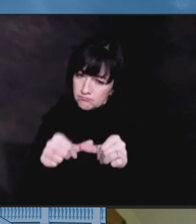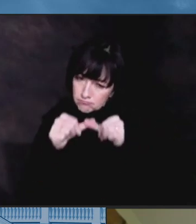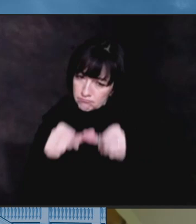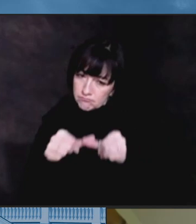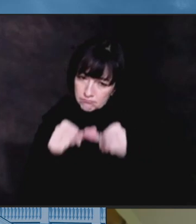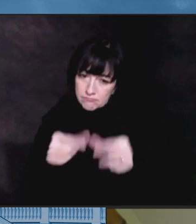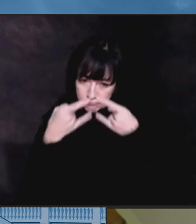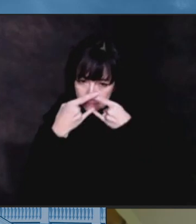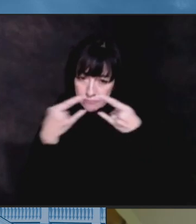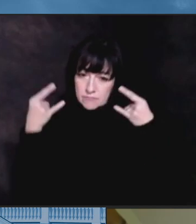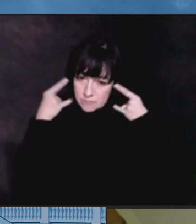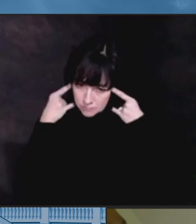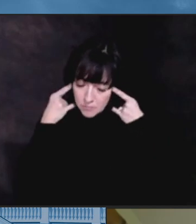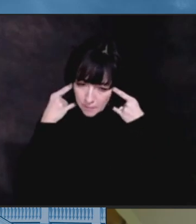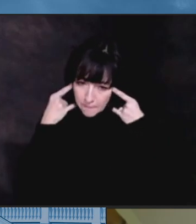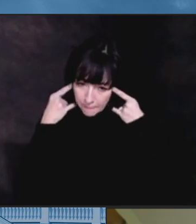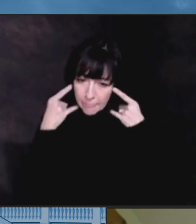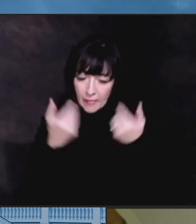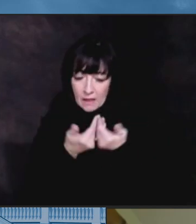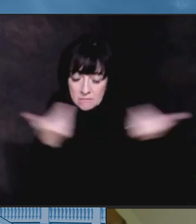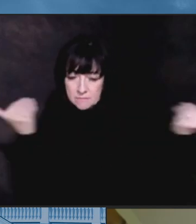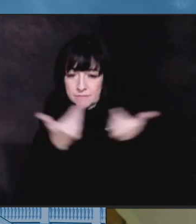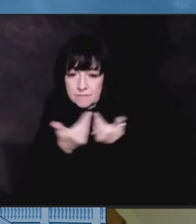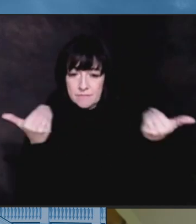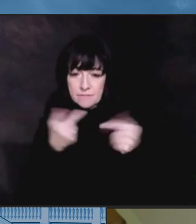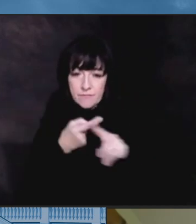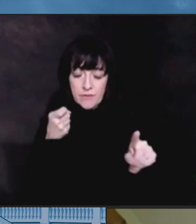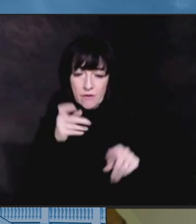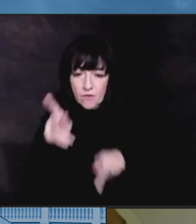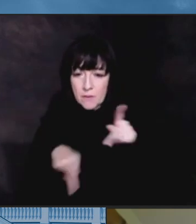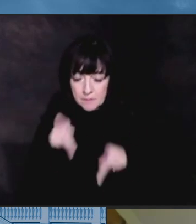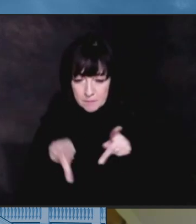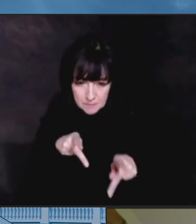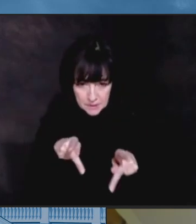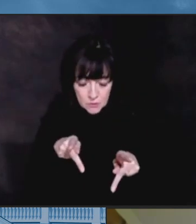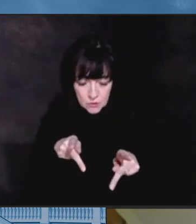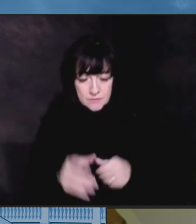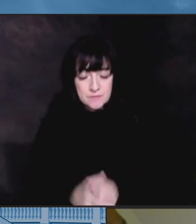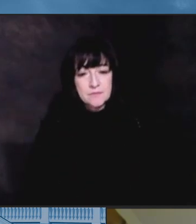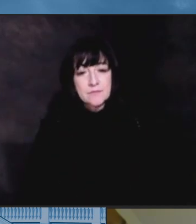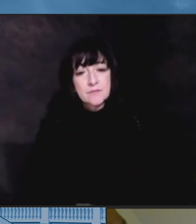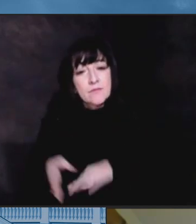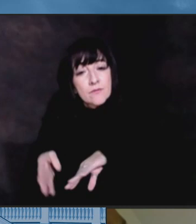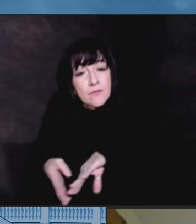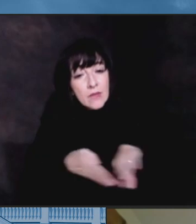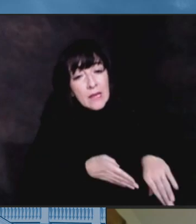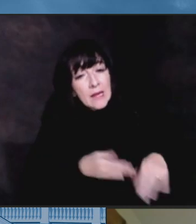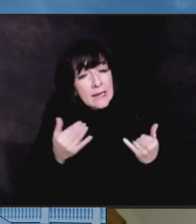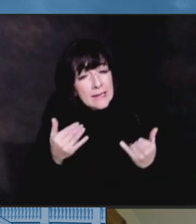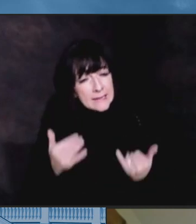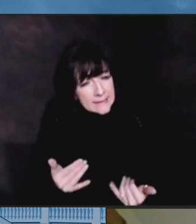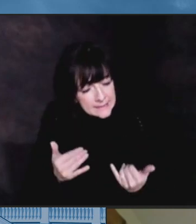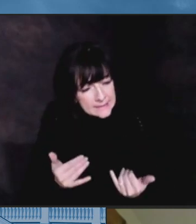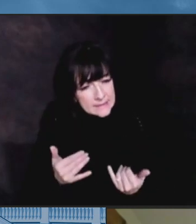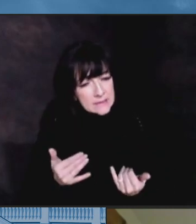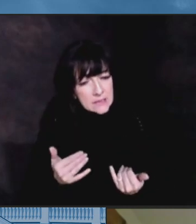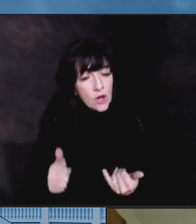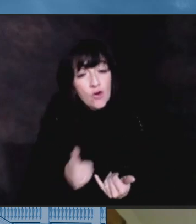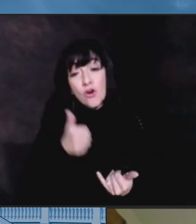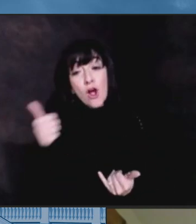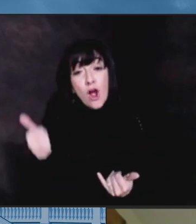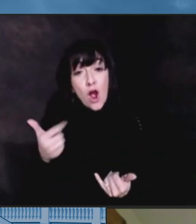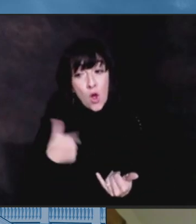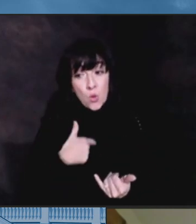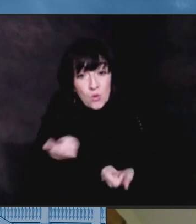new system. Of course, we'd love to snap our fingers and make it happen, but there are a few pieces to this that we are working to put